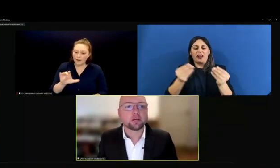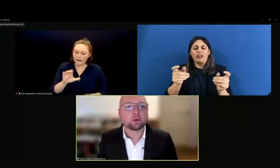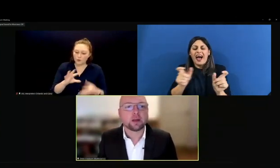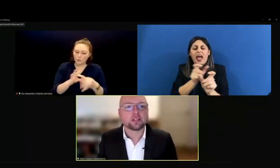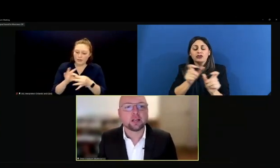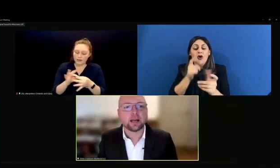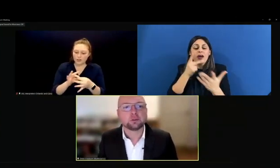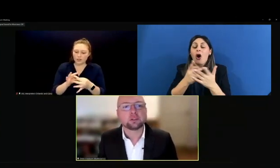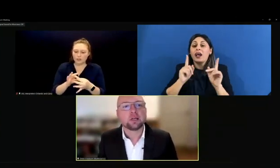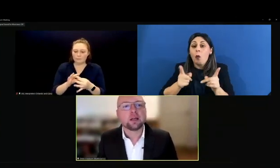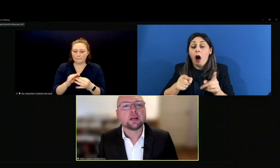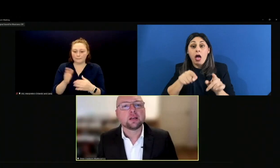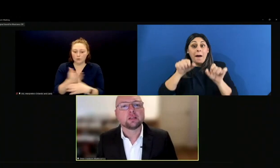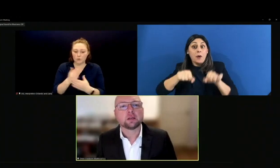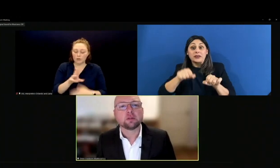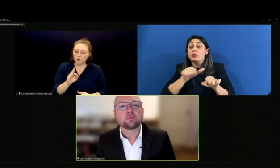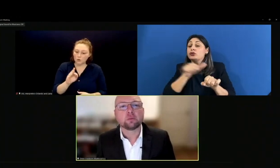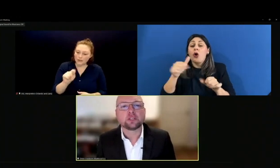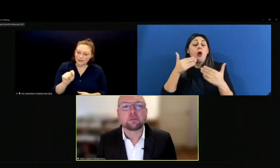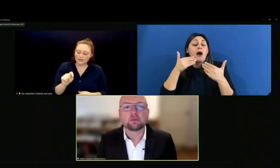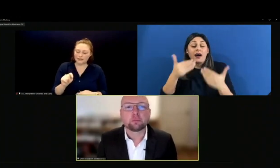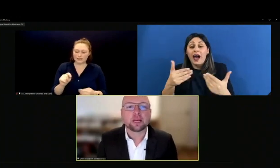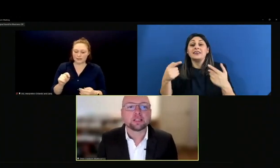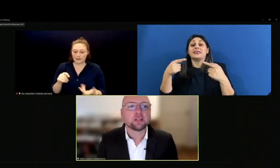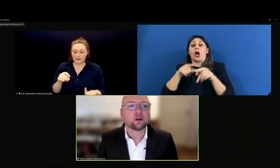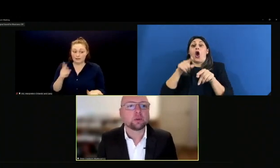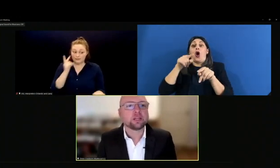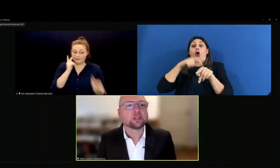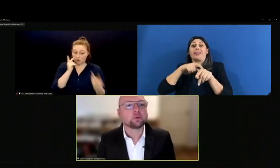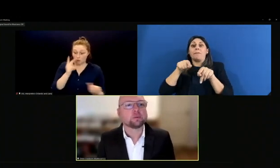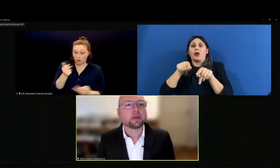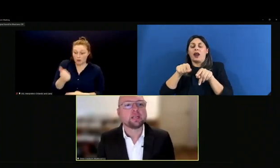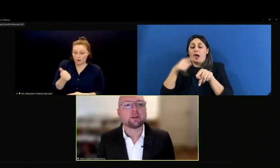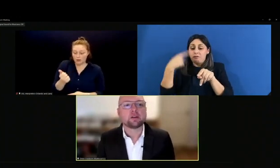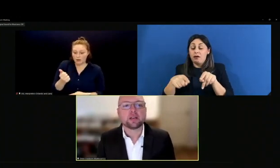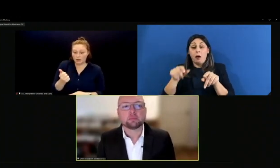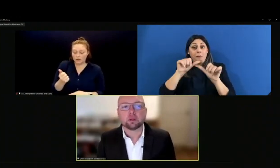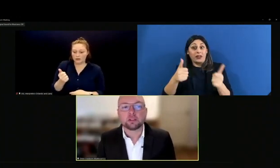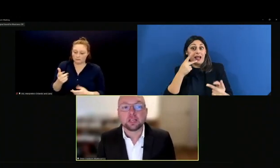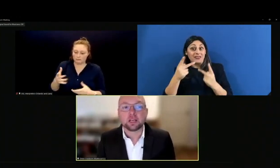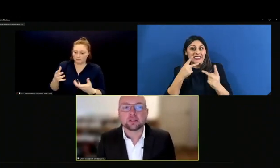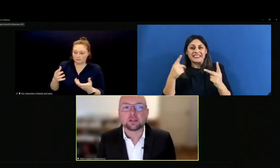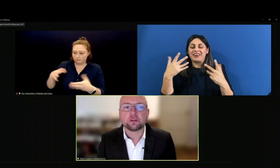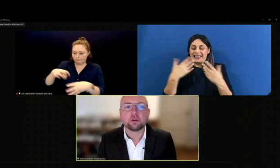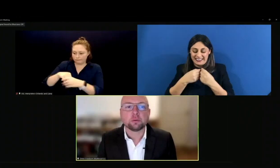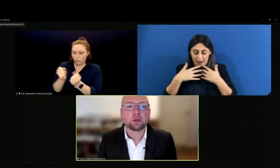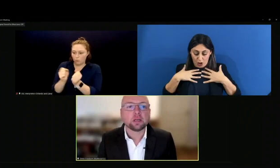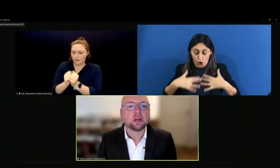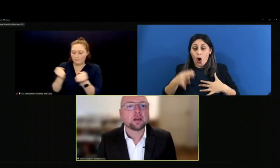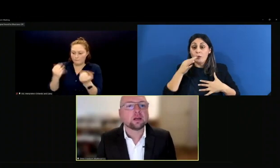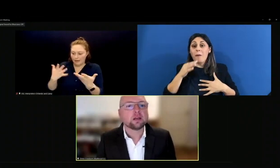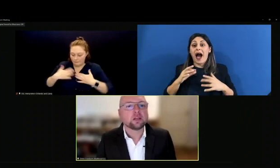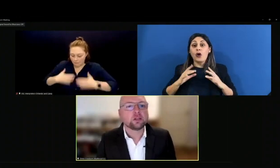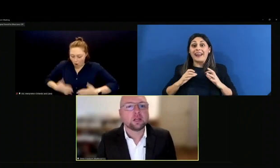this cotemporality allows, something for which the visual modality in combination with the many available articulators of the human